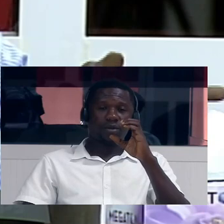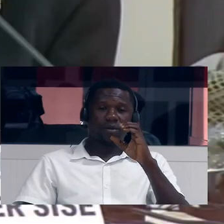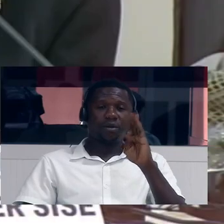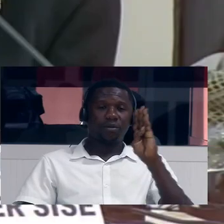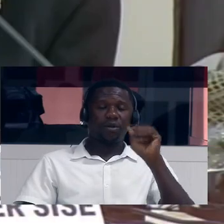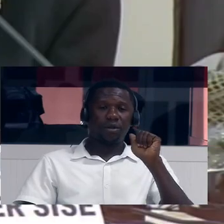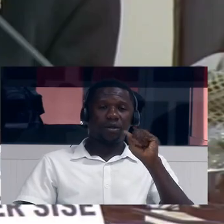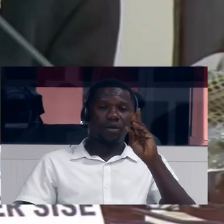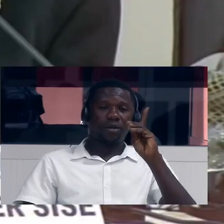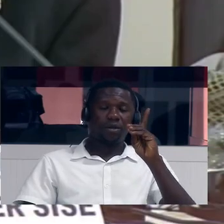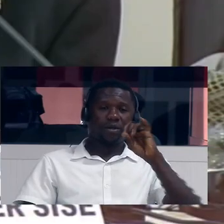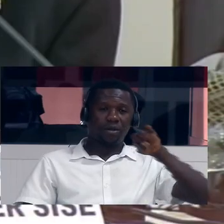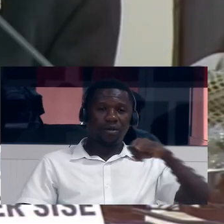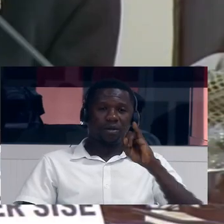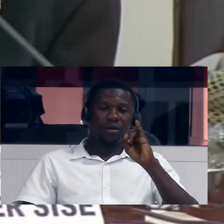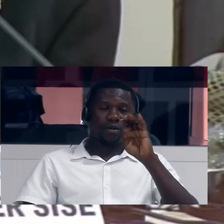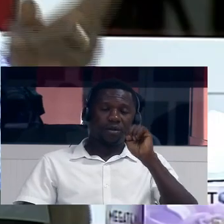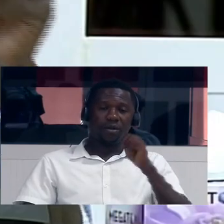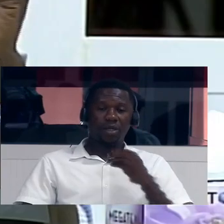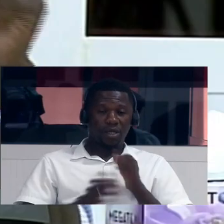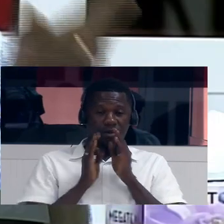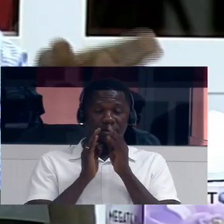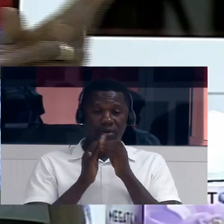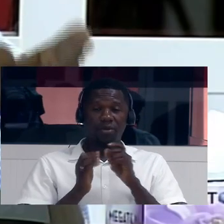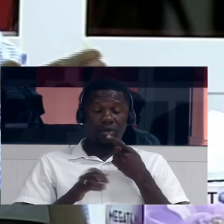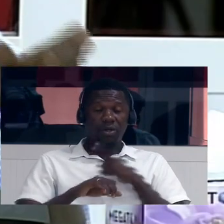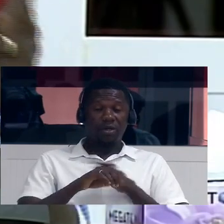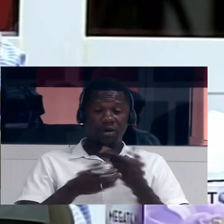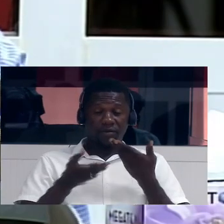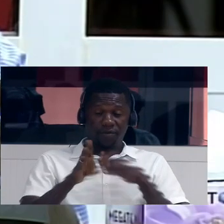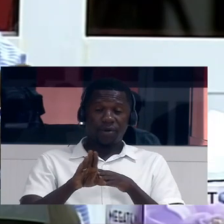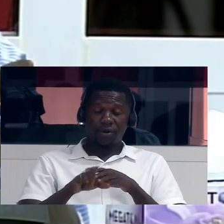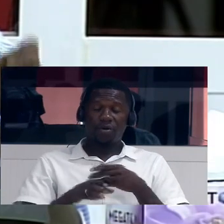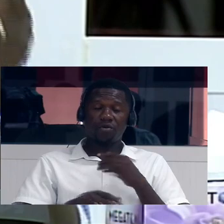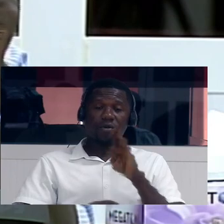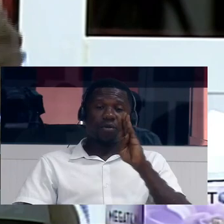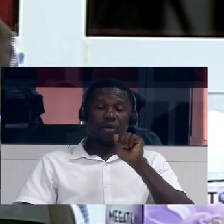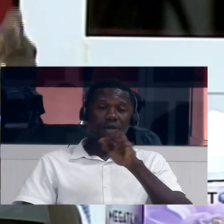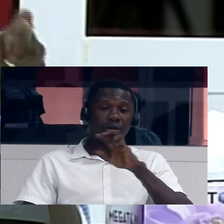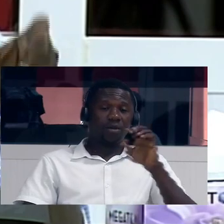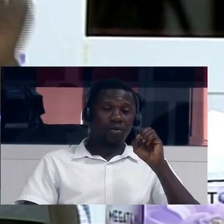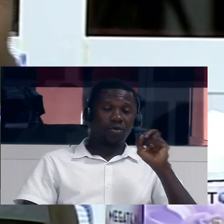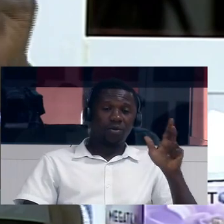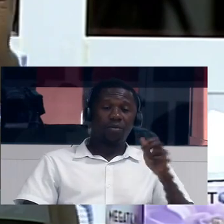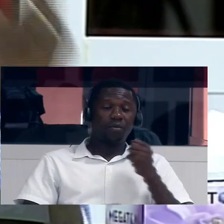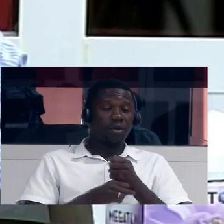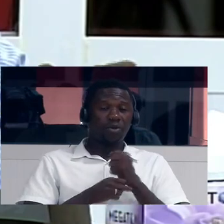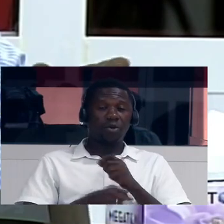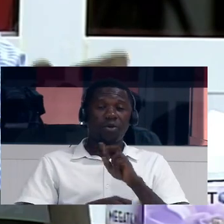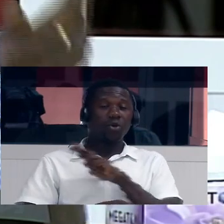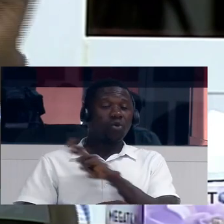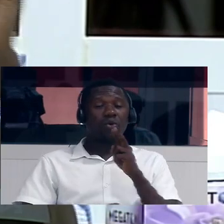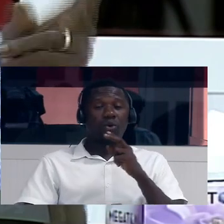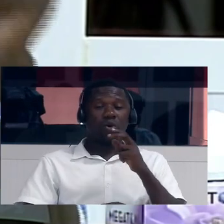Baji, Landing Baji. I said to him, during the funeral of Barrow, make sure that no police